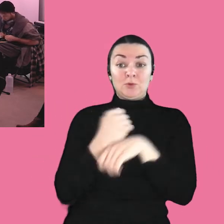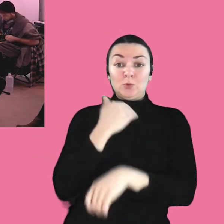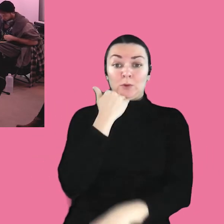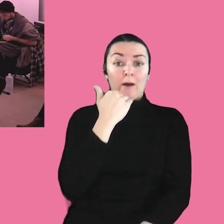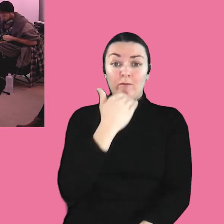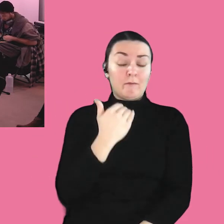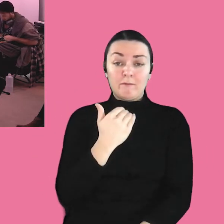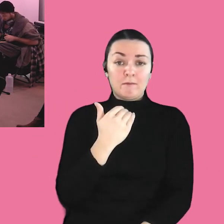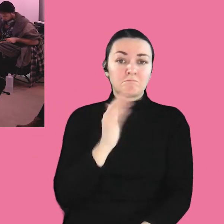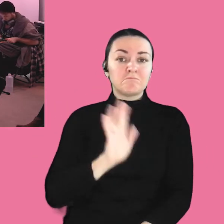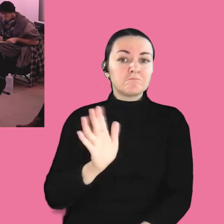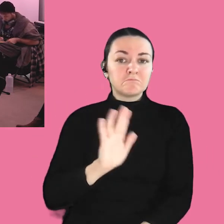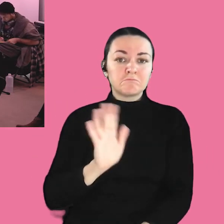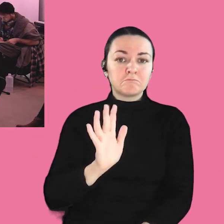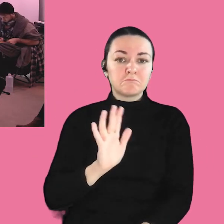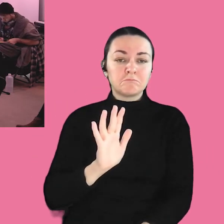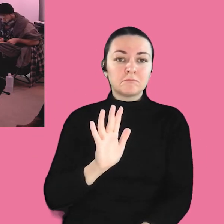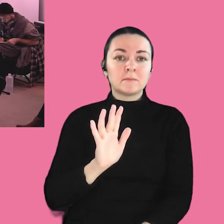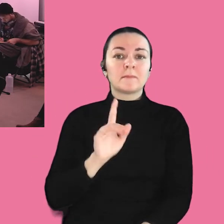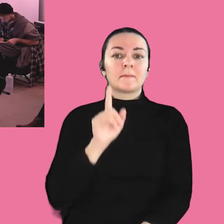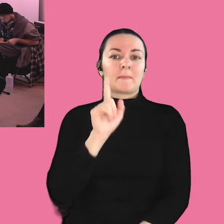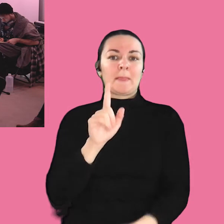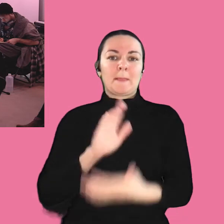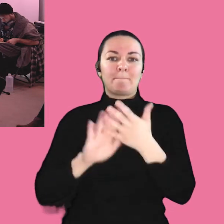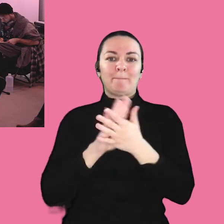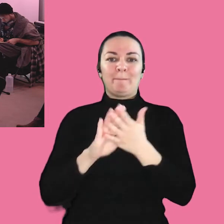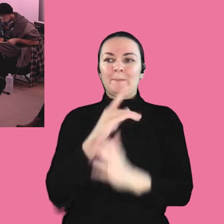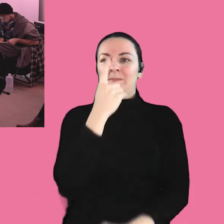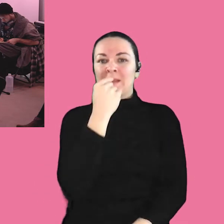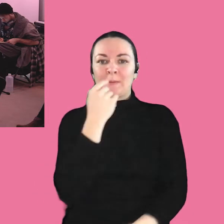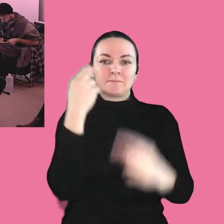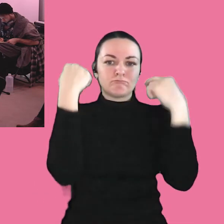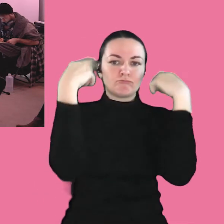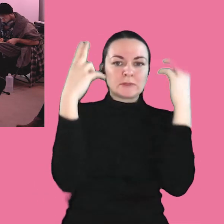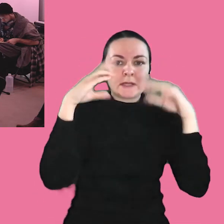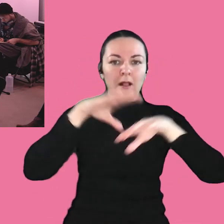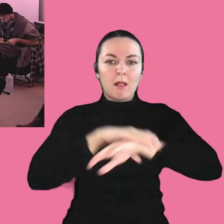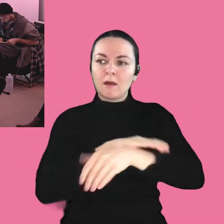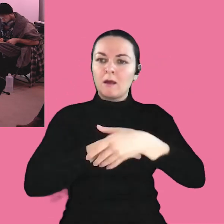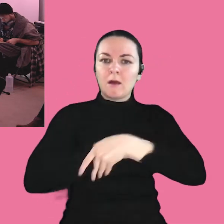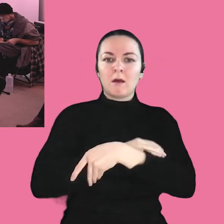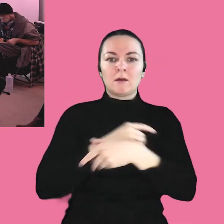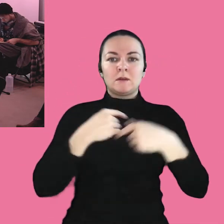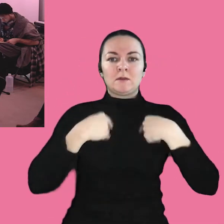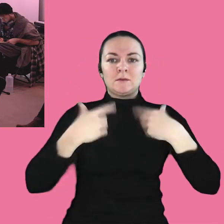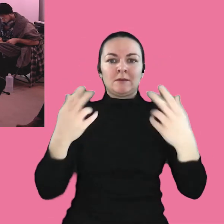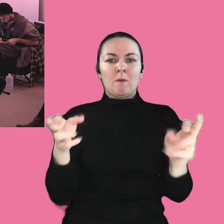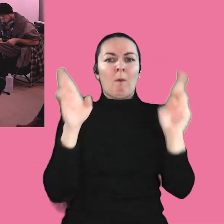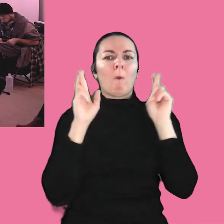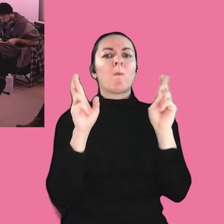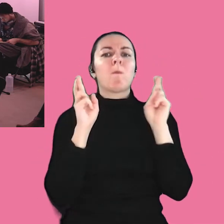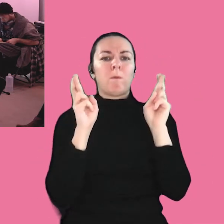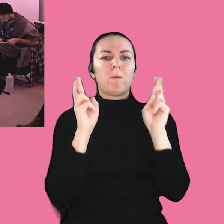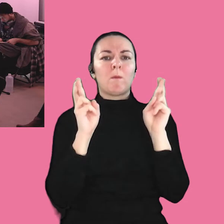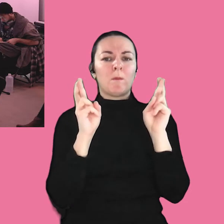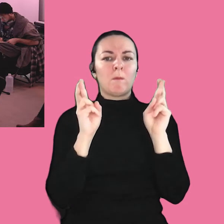government and the big polluter and the big institutions. And it's kind of like this, it's always kind of shifting from one